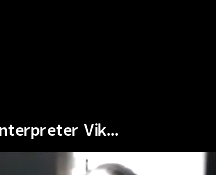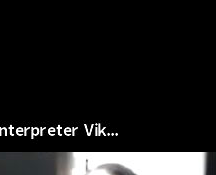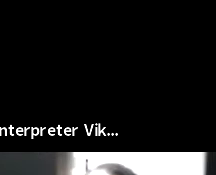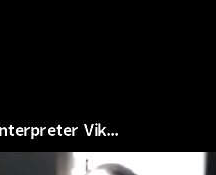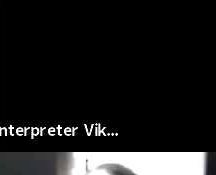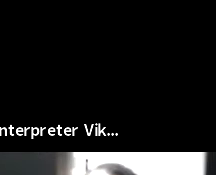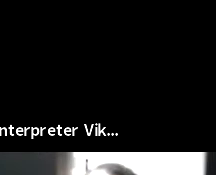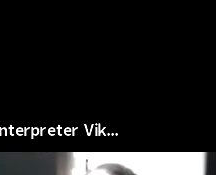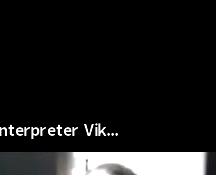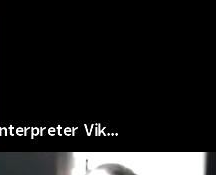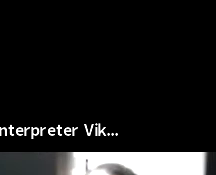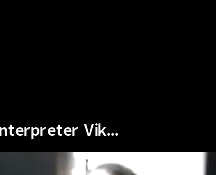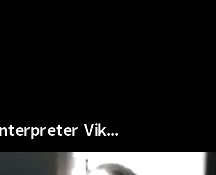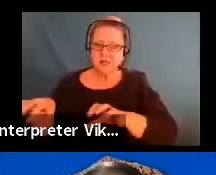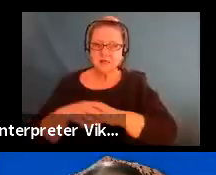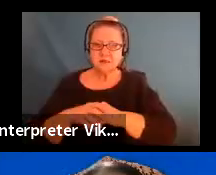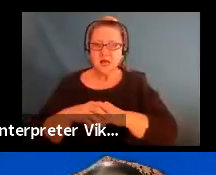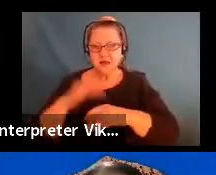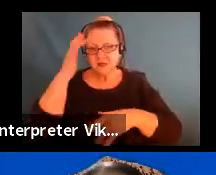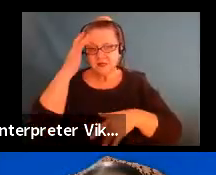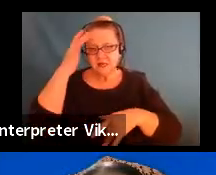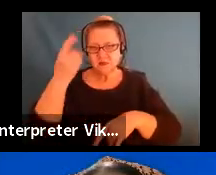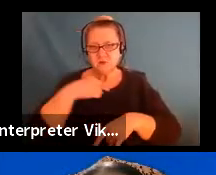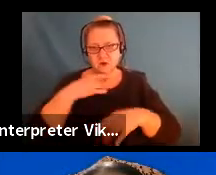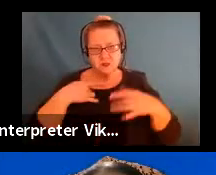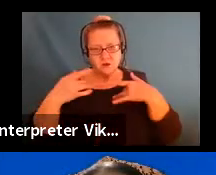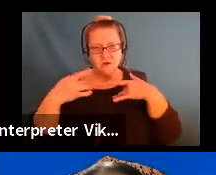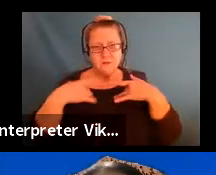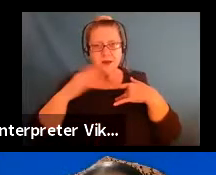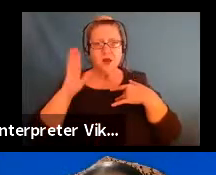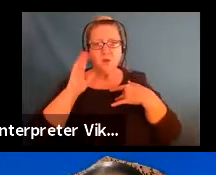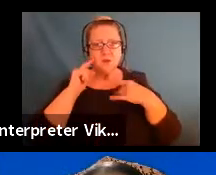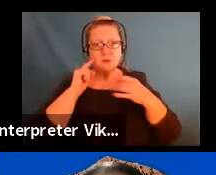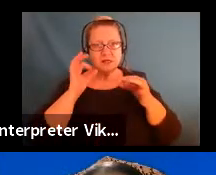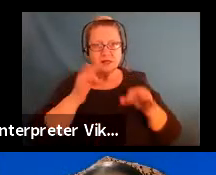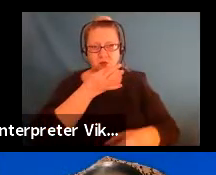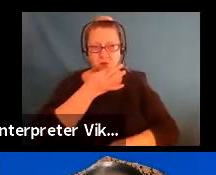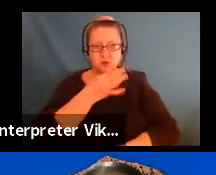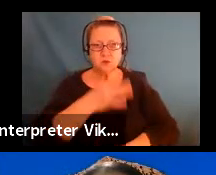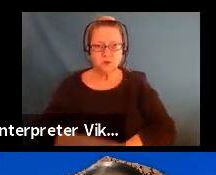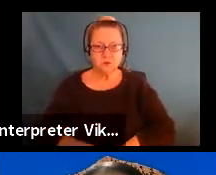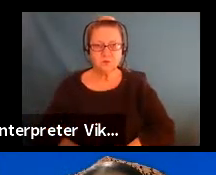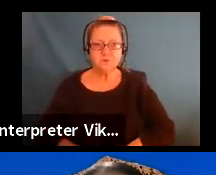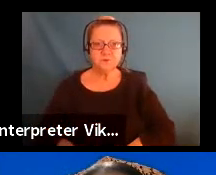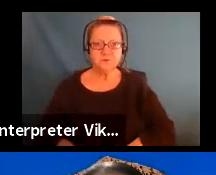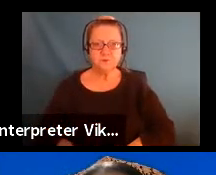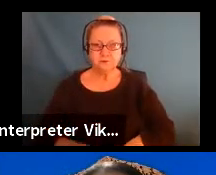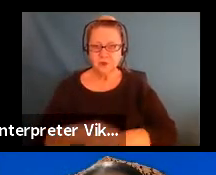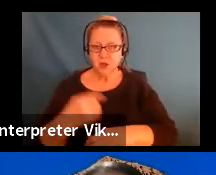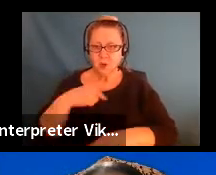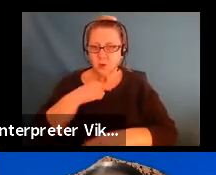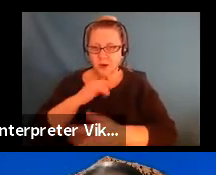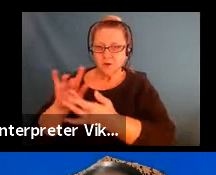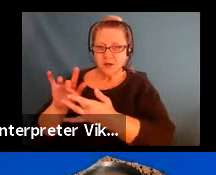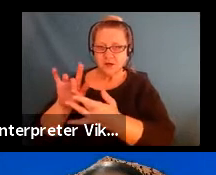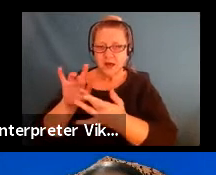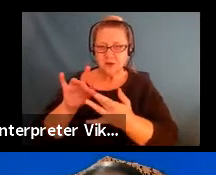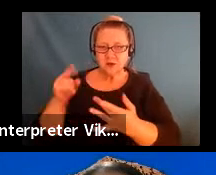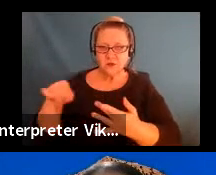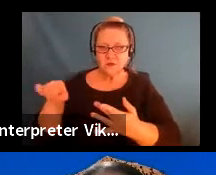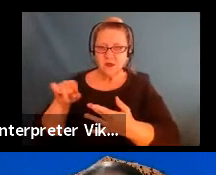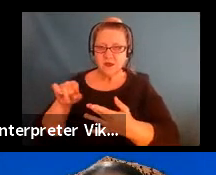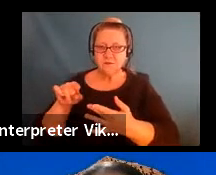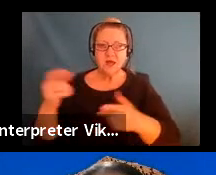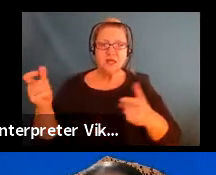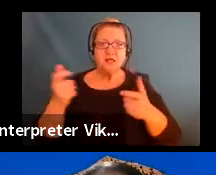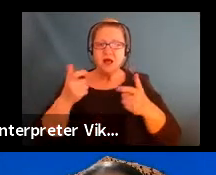surge of disease, we're concerned about reaching out to them too. It's a